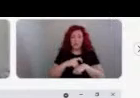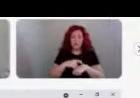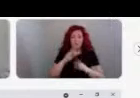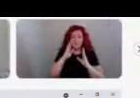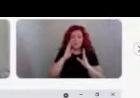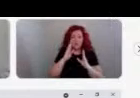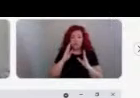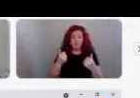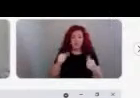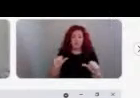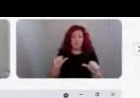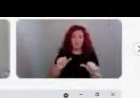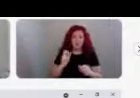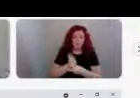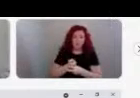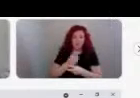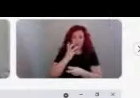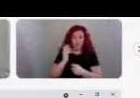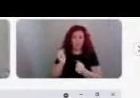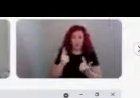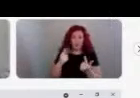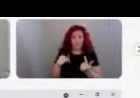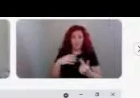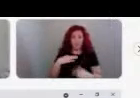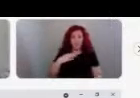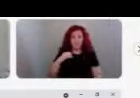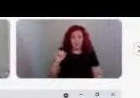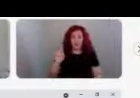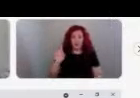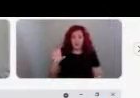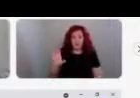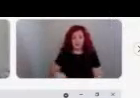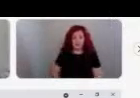effort you're all making as volunteers on the irc